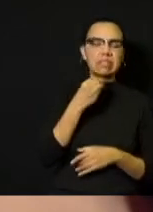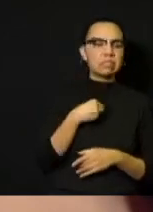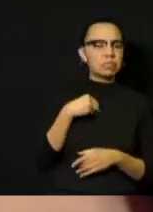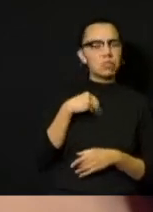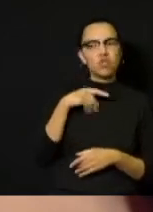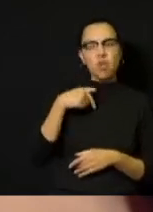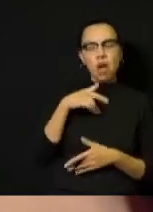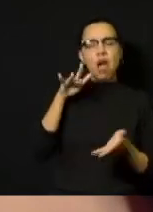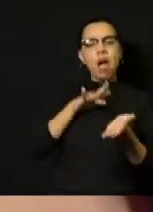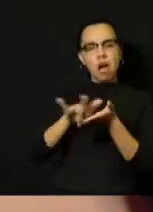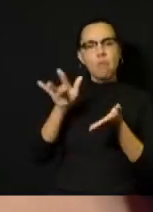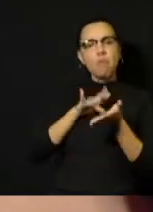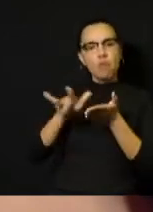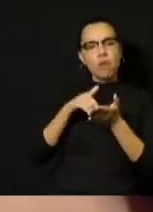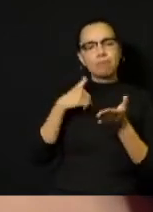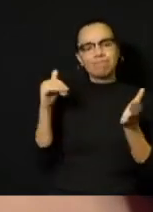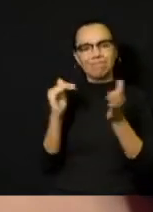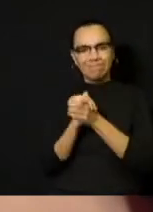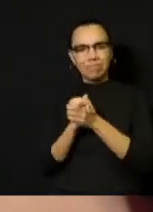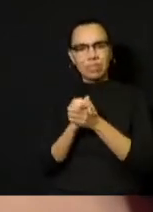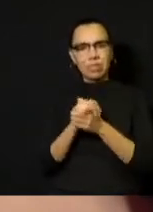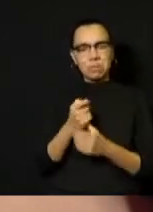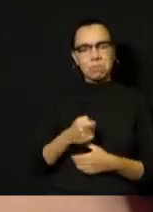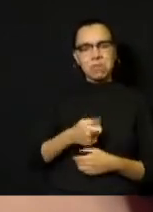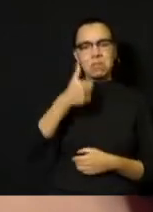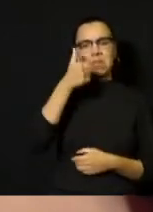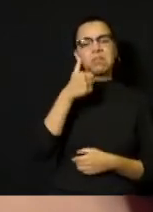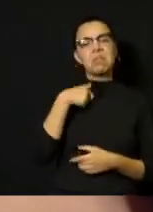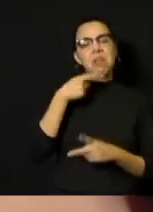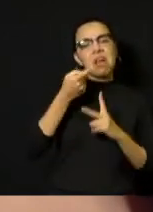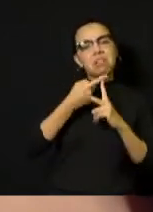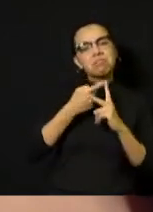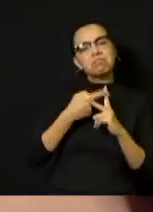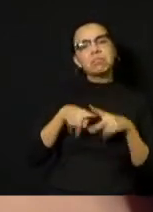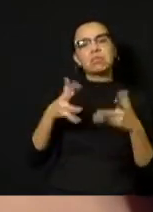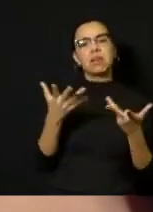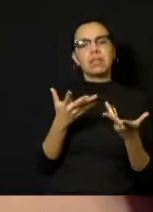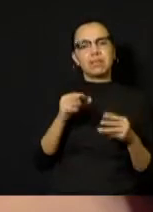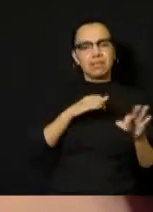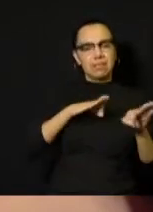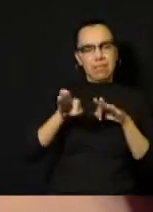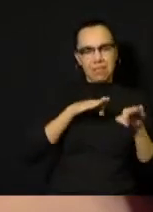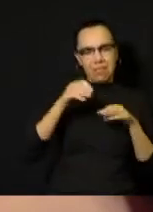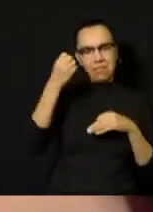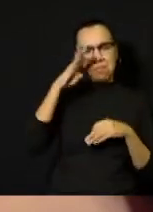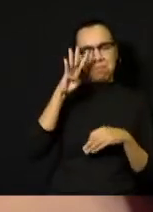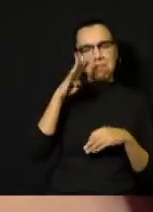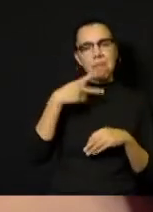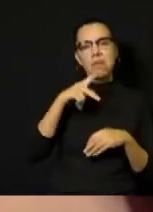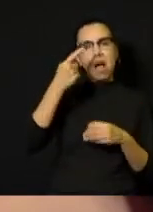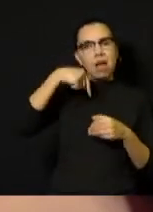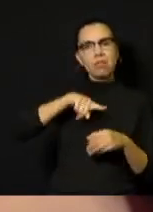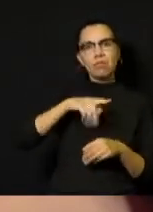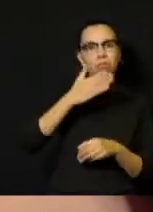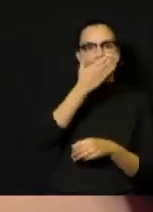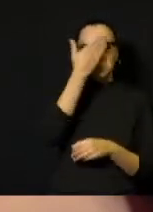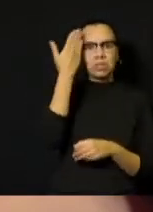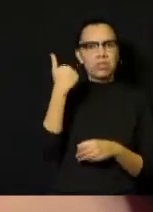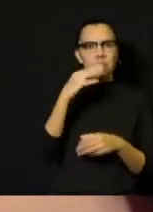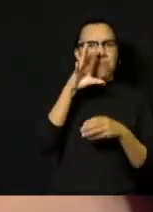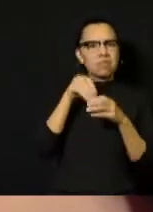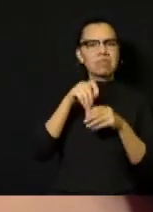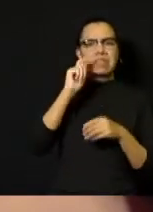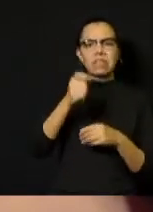and he helped me. At first, I started to do things without knowing, with